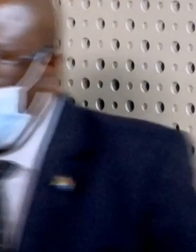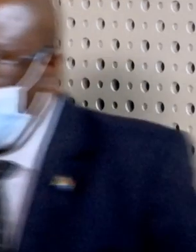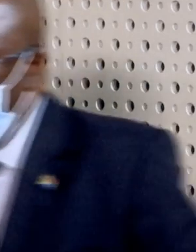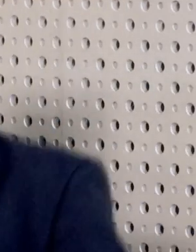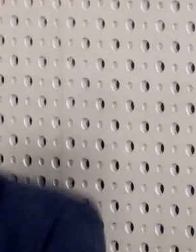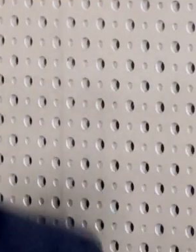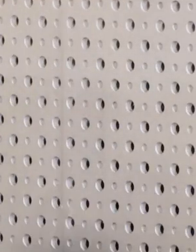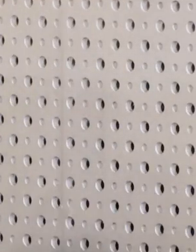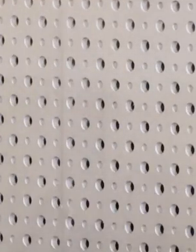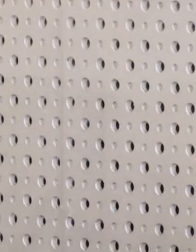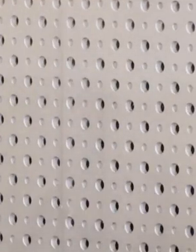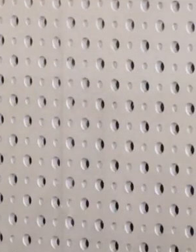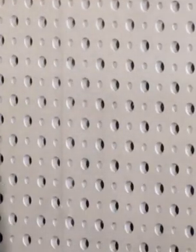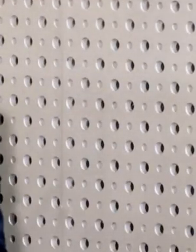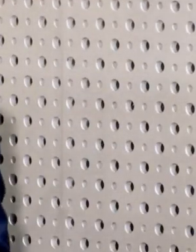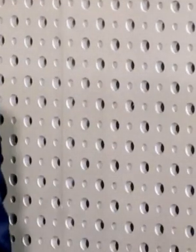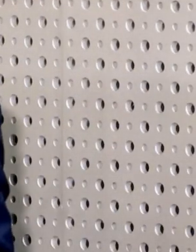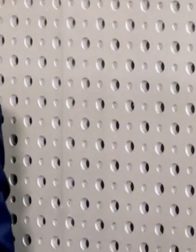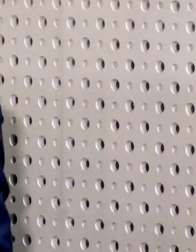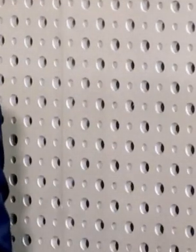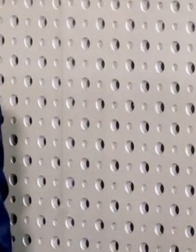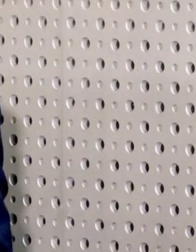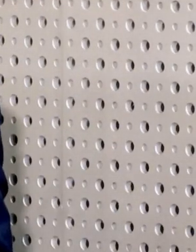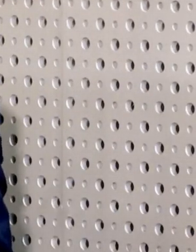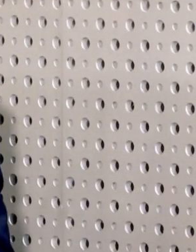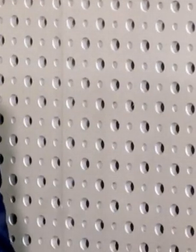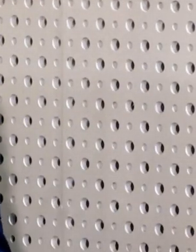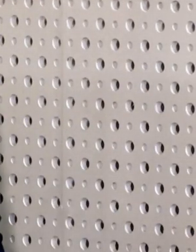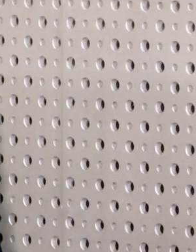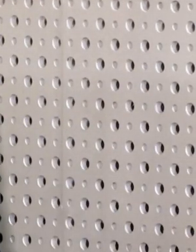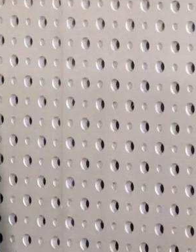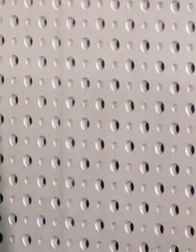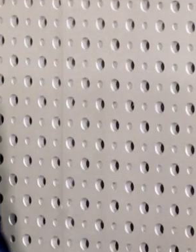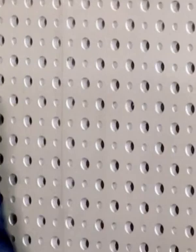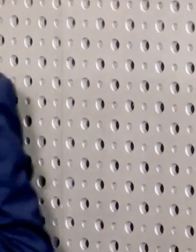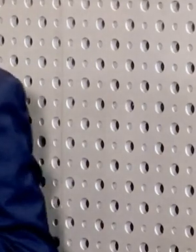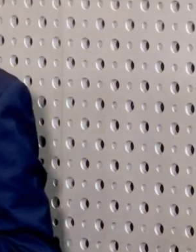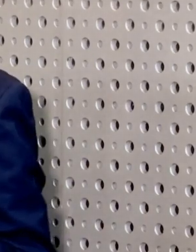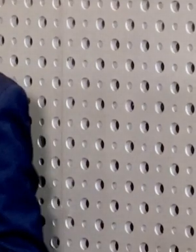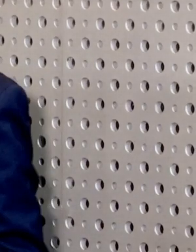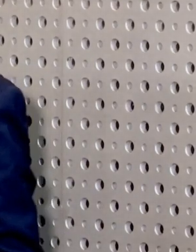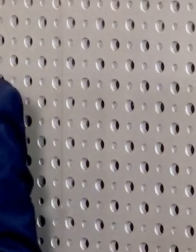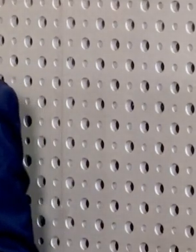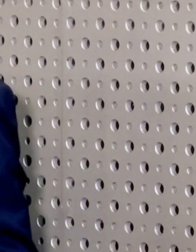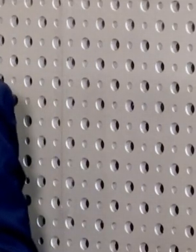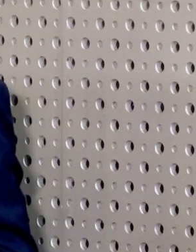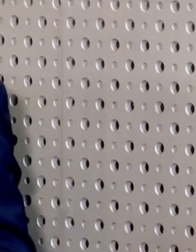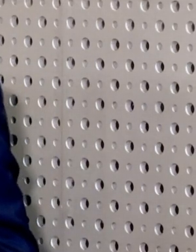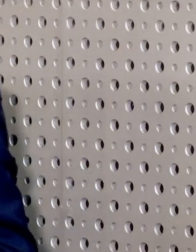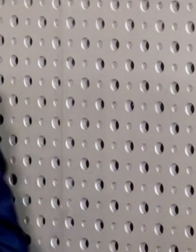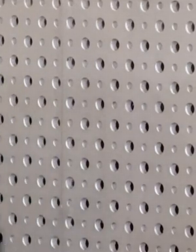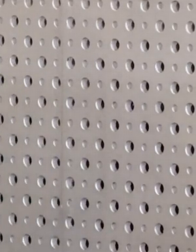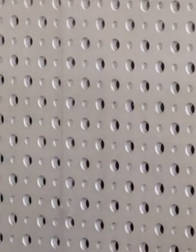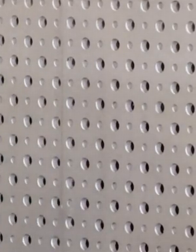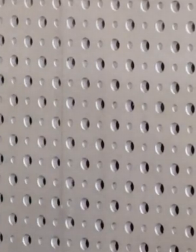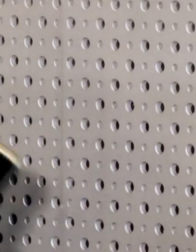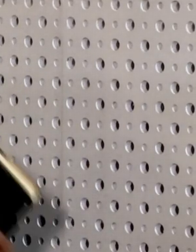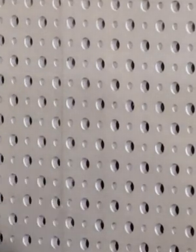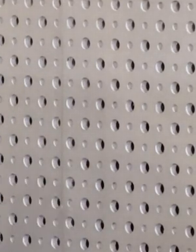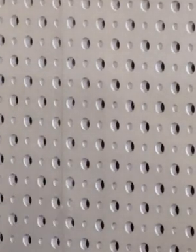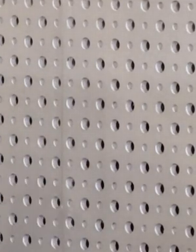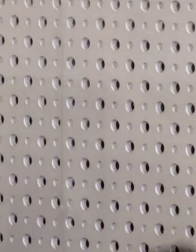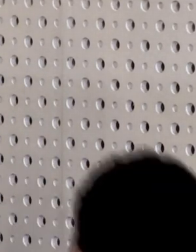who are supporting. Minister, why don't we just use this platform? Okay. I think let's